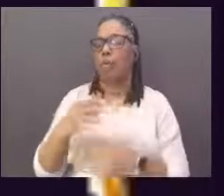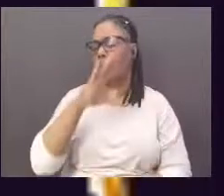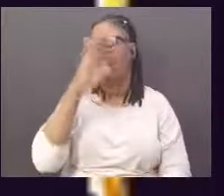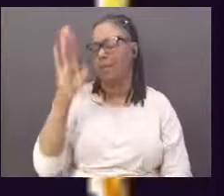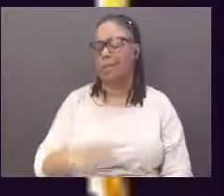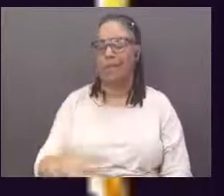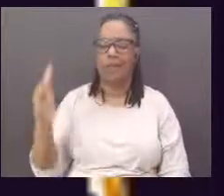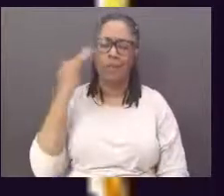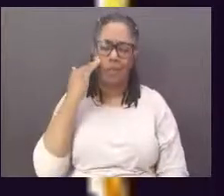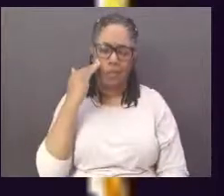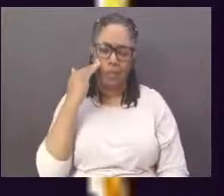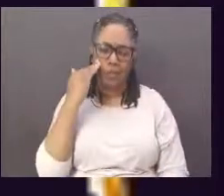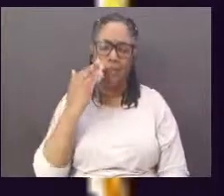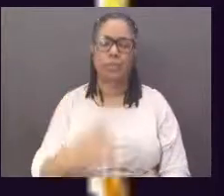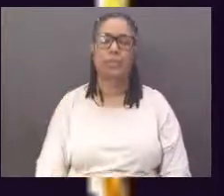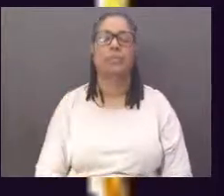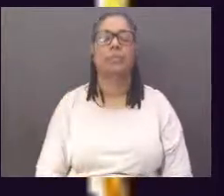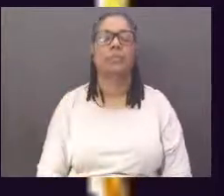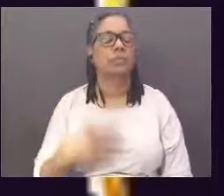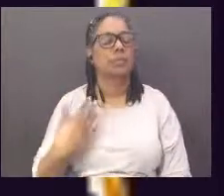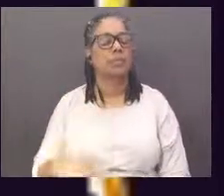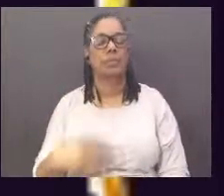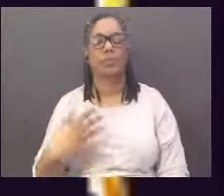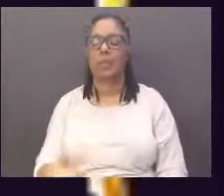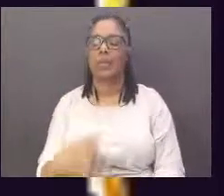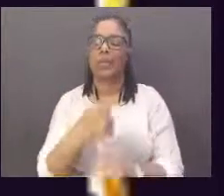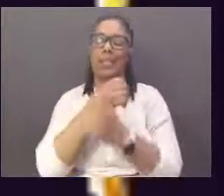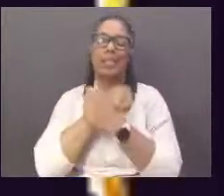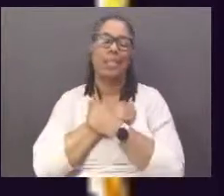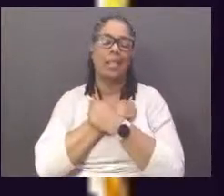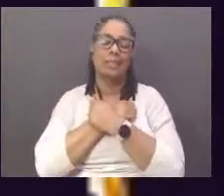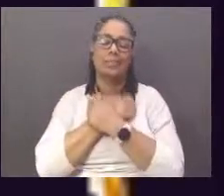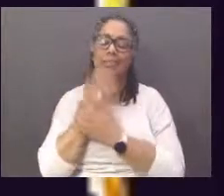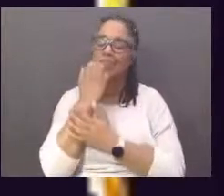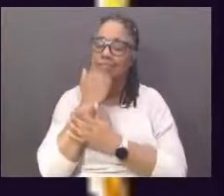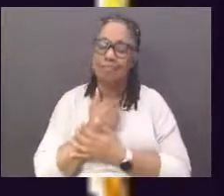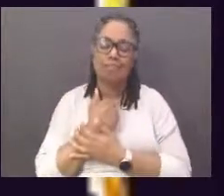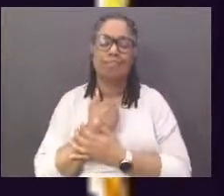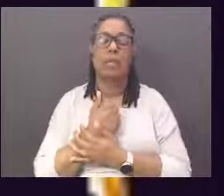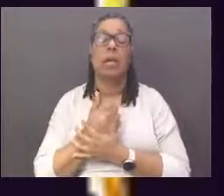what love divine, true love you'll